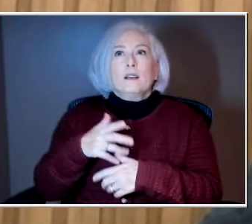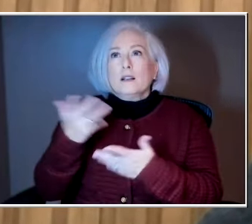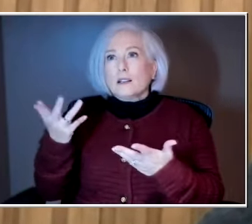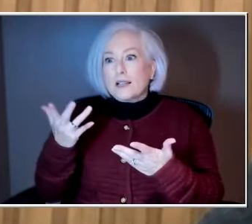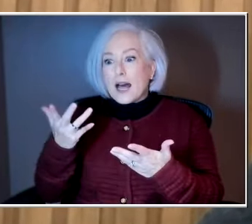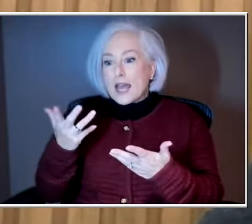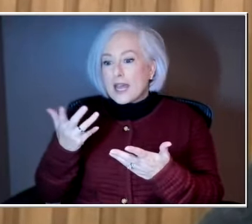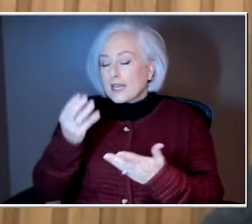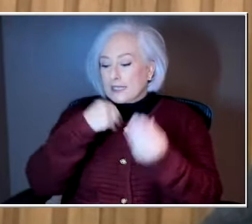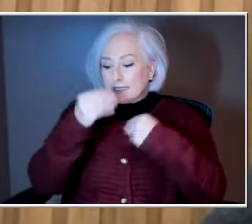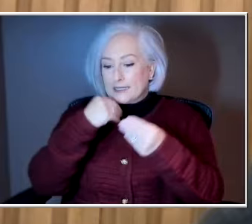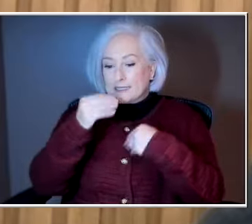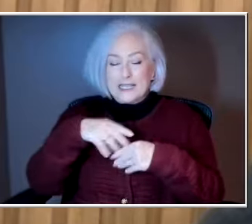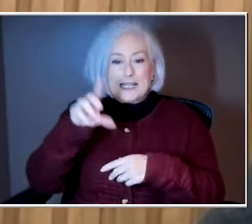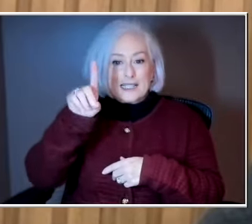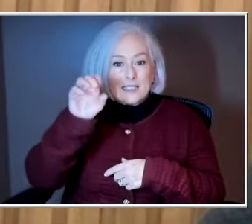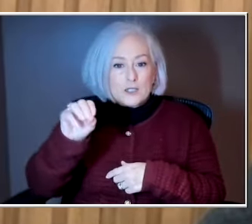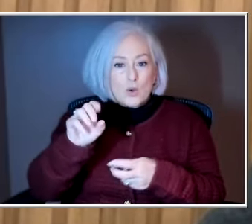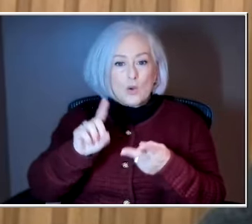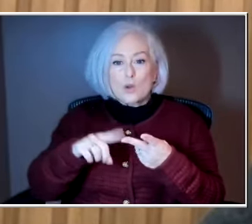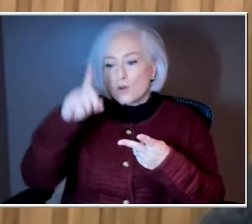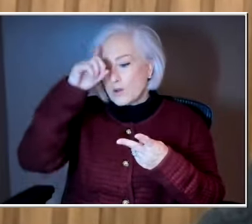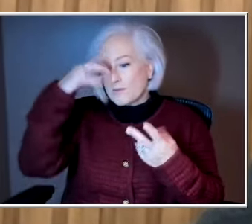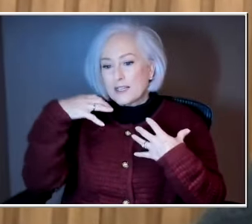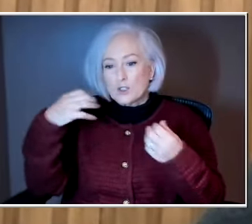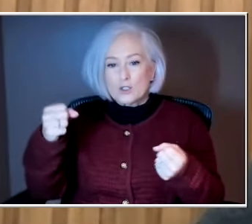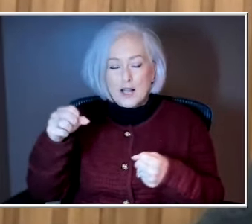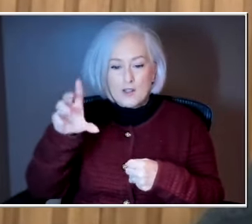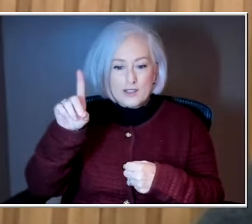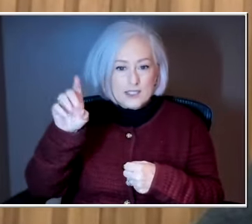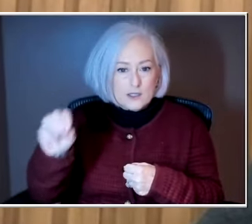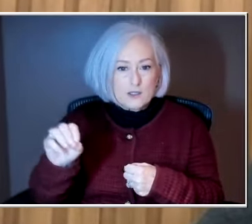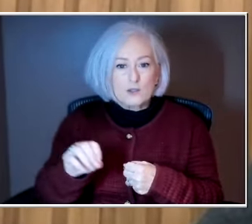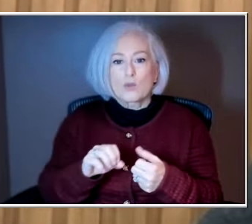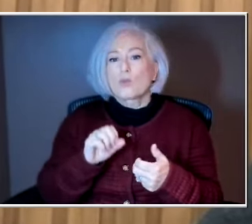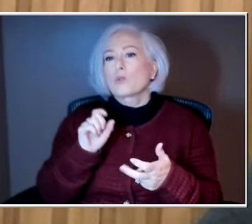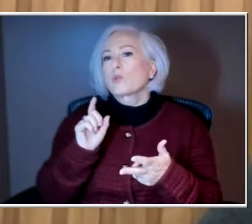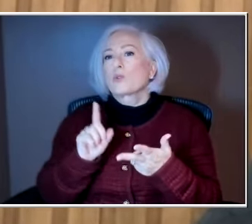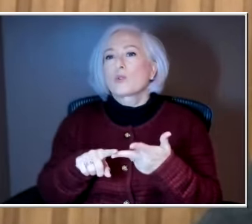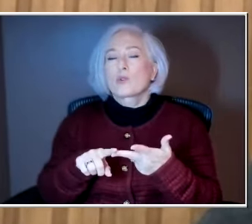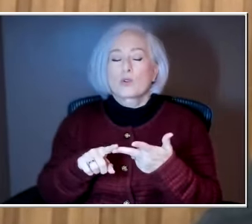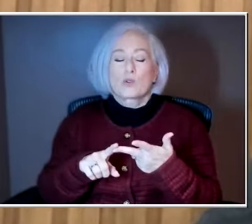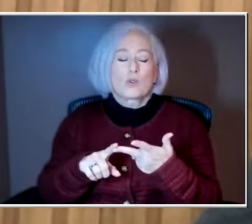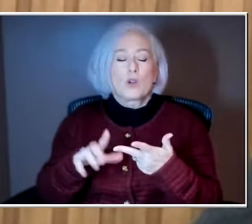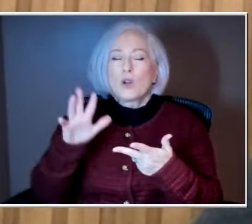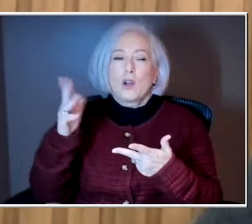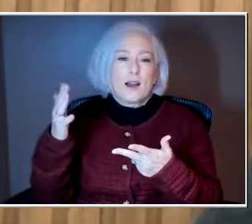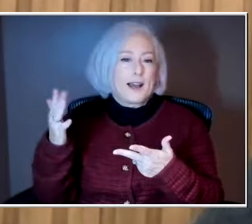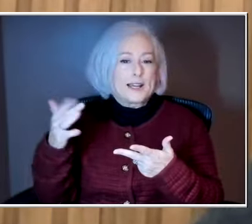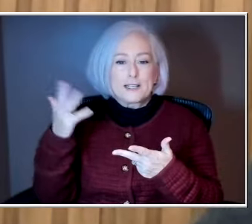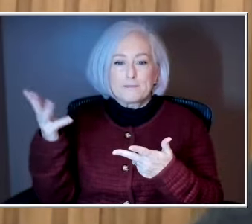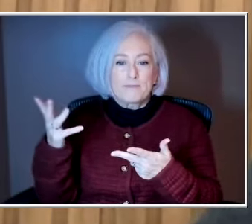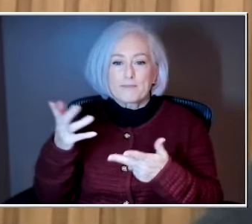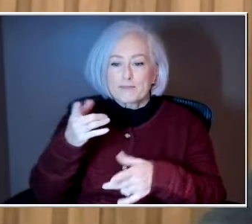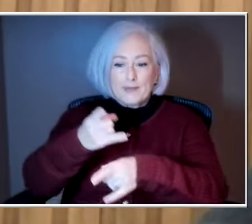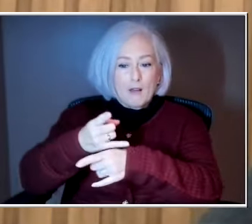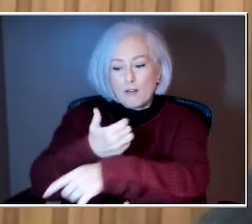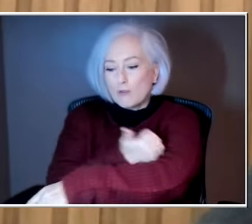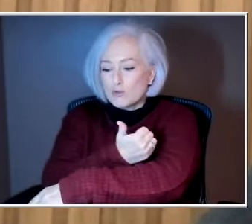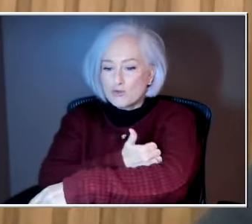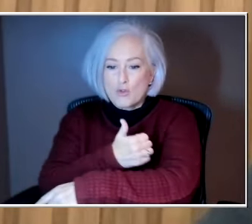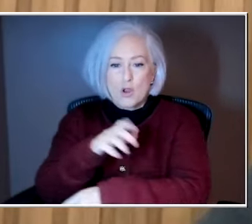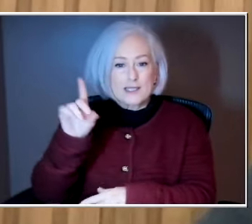untreated significant mental health or substance use issues, those are things that we'd want to address prior to surgery. So we might say, hey, we don't want to proceed right at